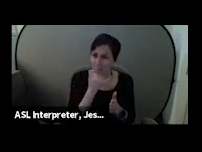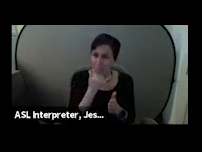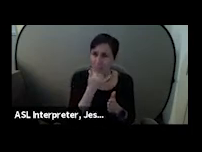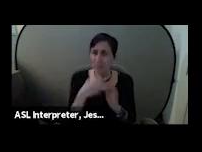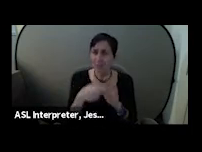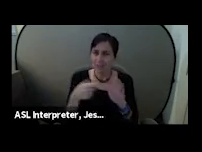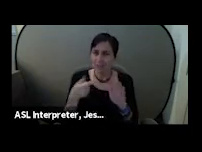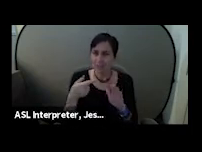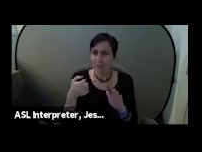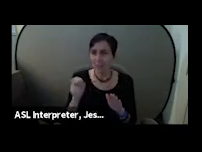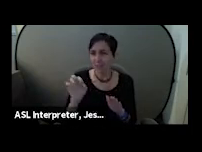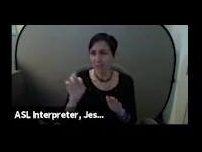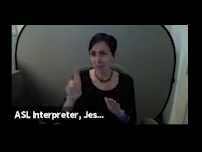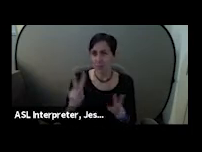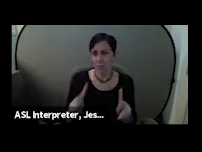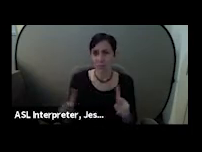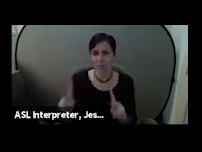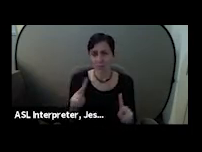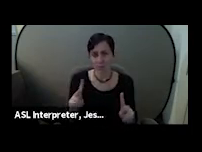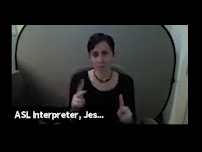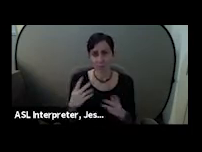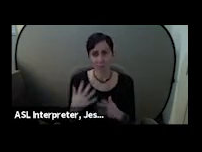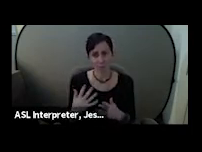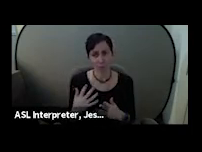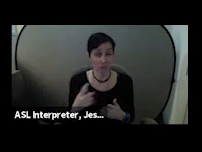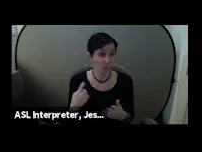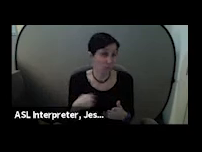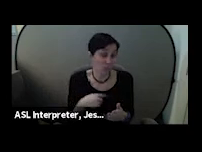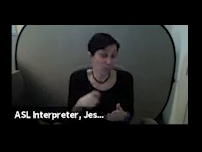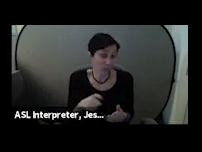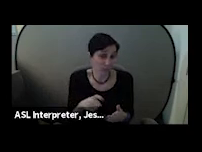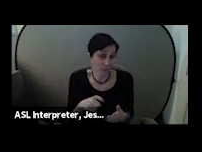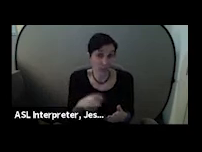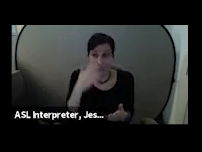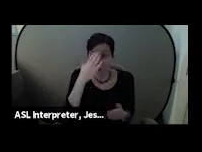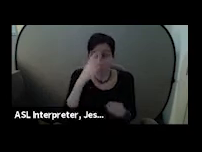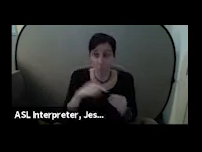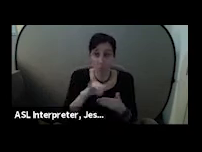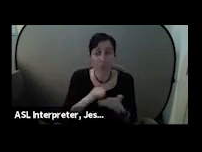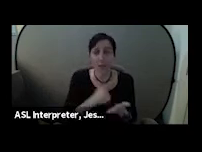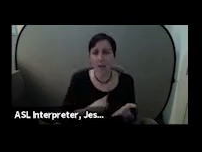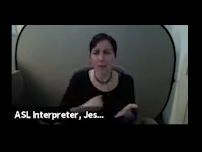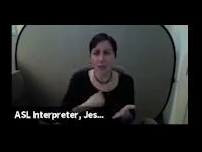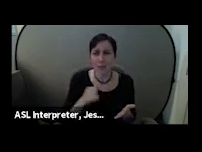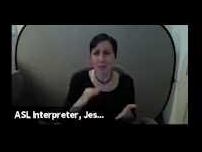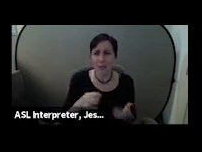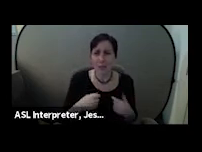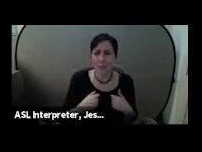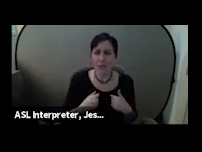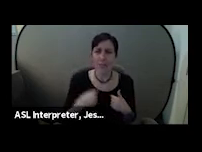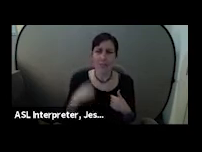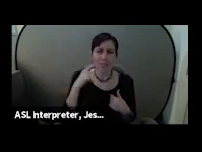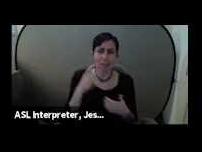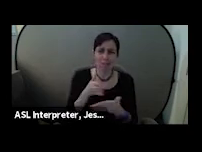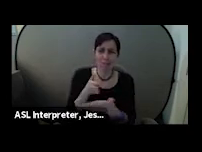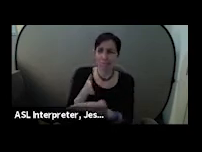So this is something that you have to be very aware of. You know, I'm sorry if this sounds prejudicial